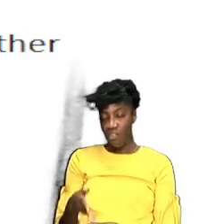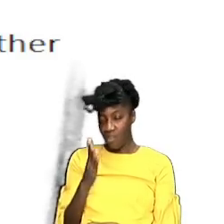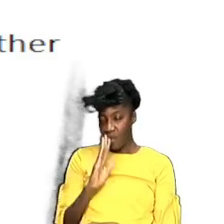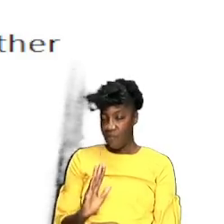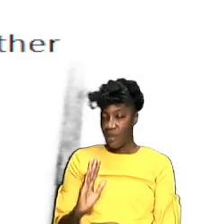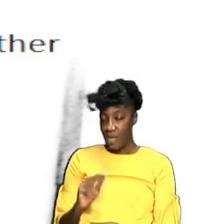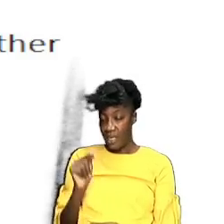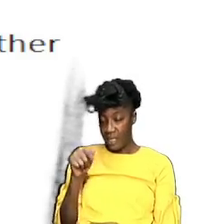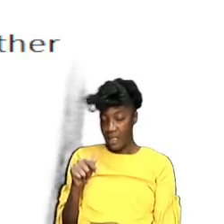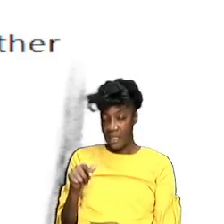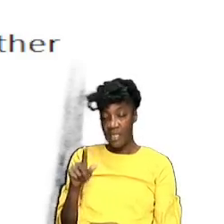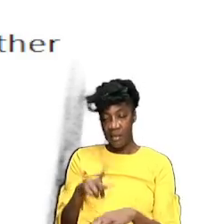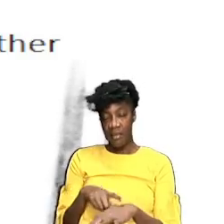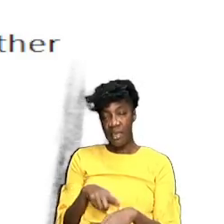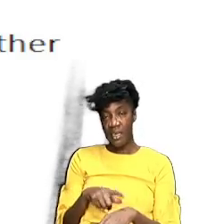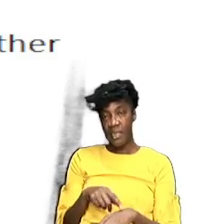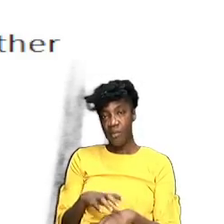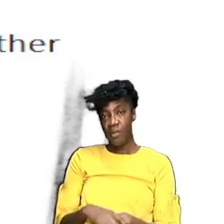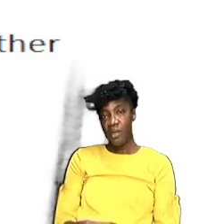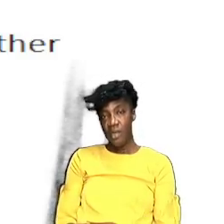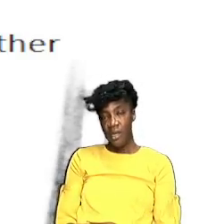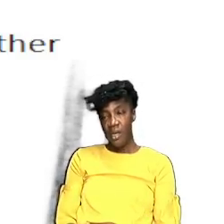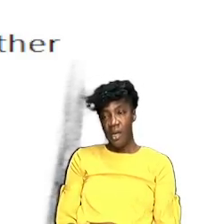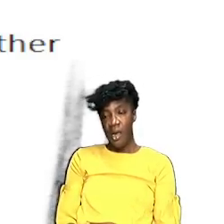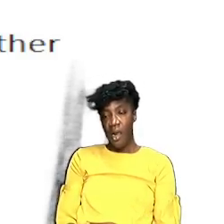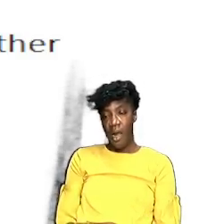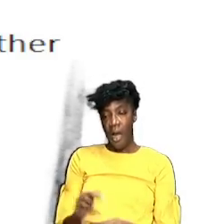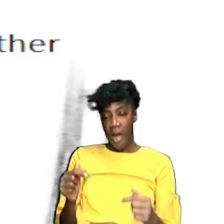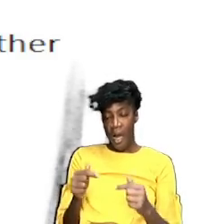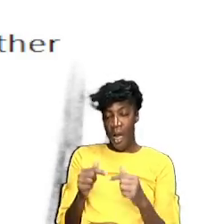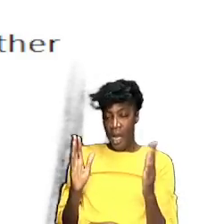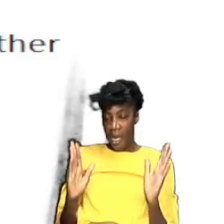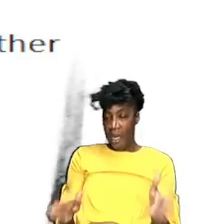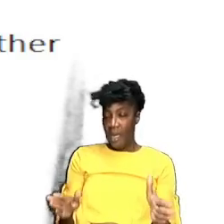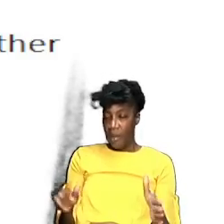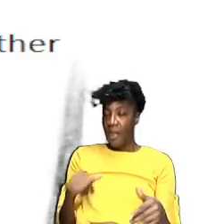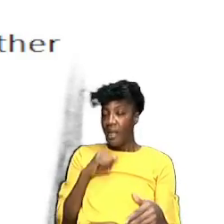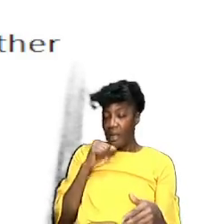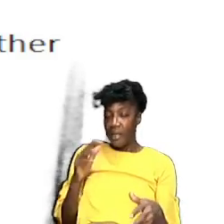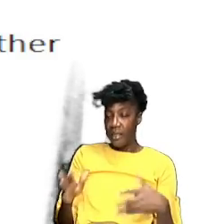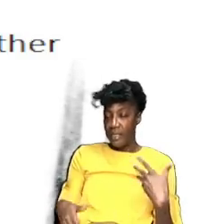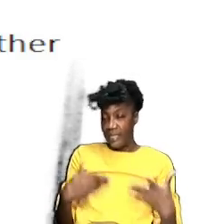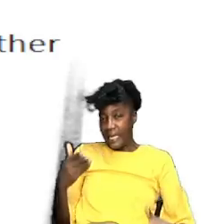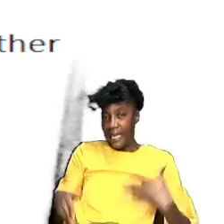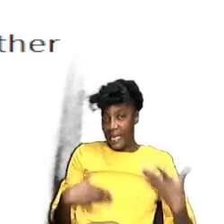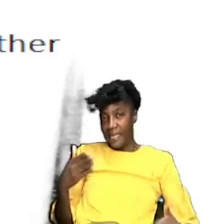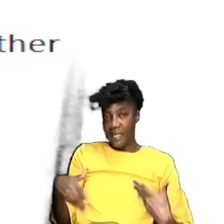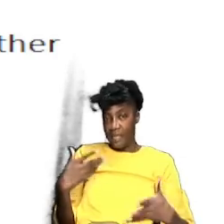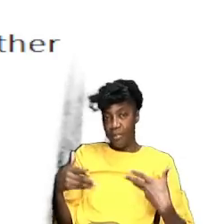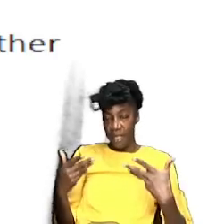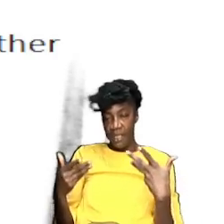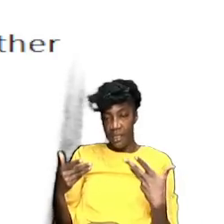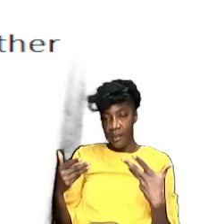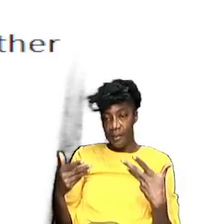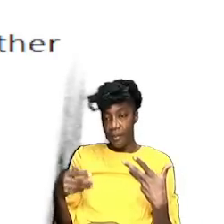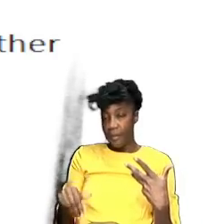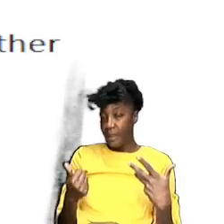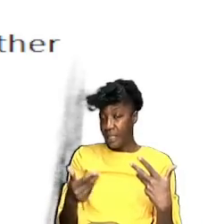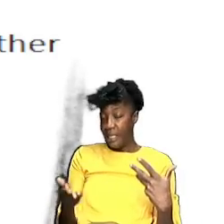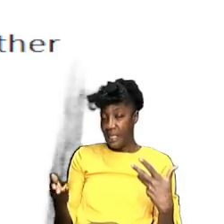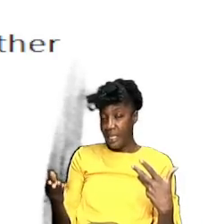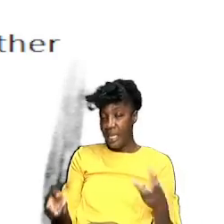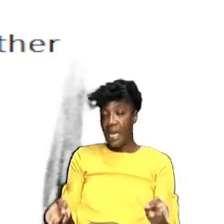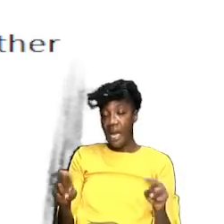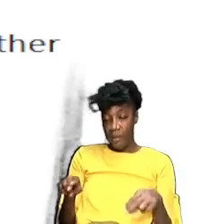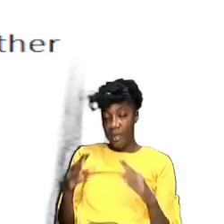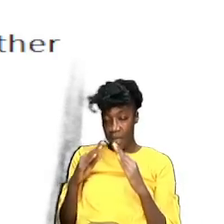this season. Because I can tell you this much, the enemy is not happy. The enemy is not happy with anything that is taking